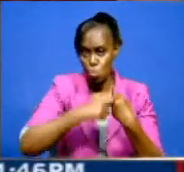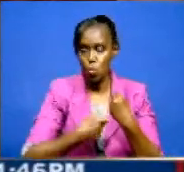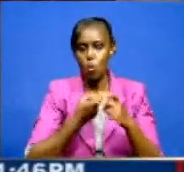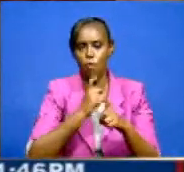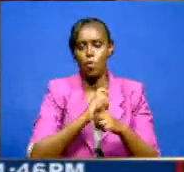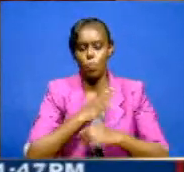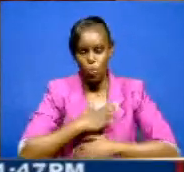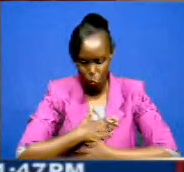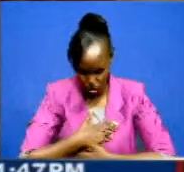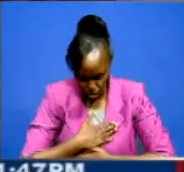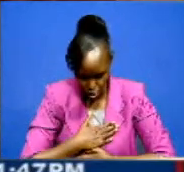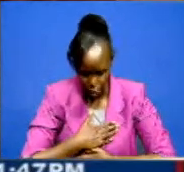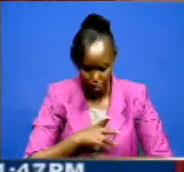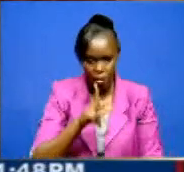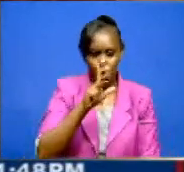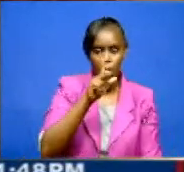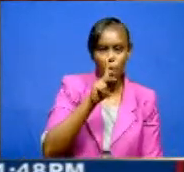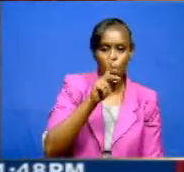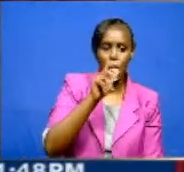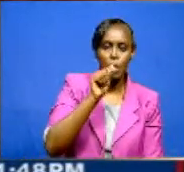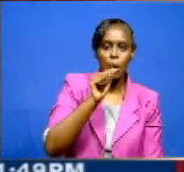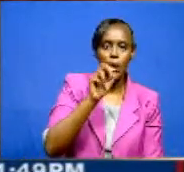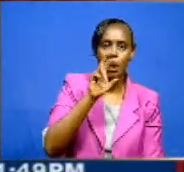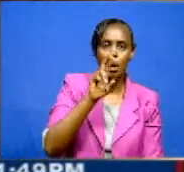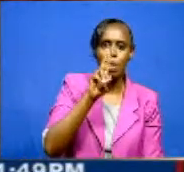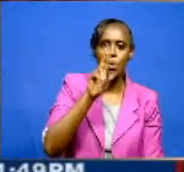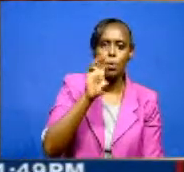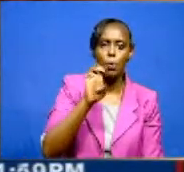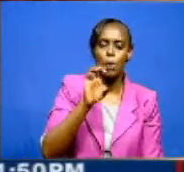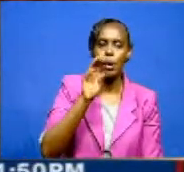Senator Karue Muriuki of